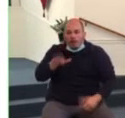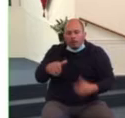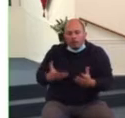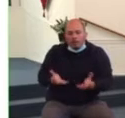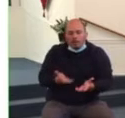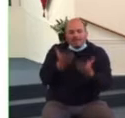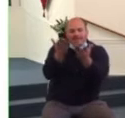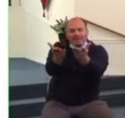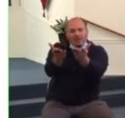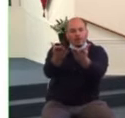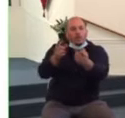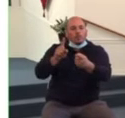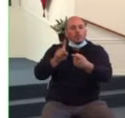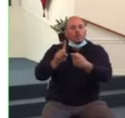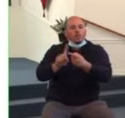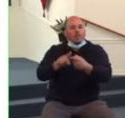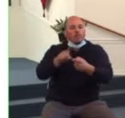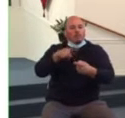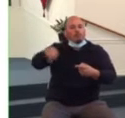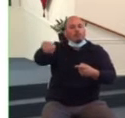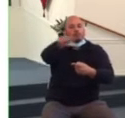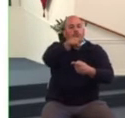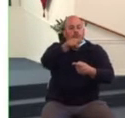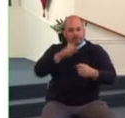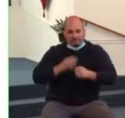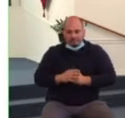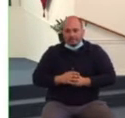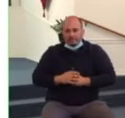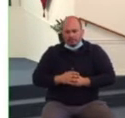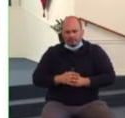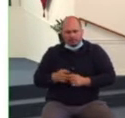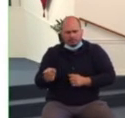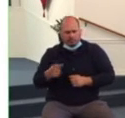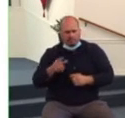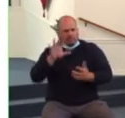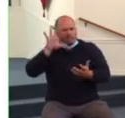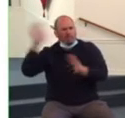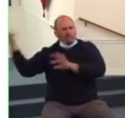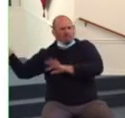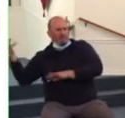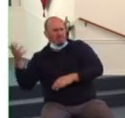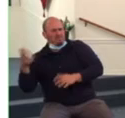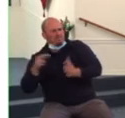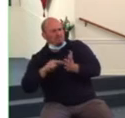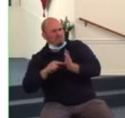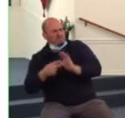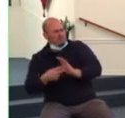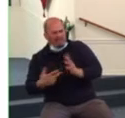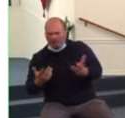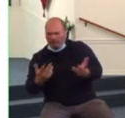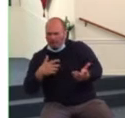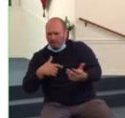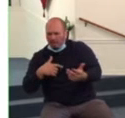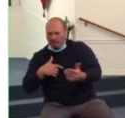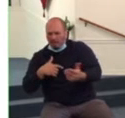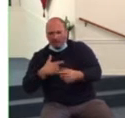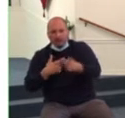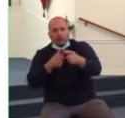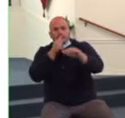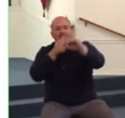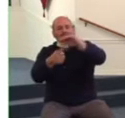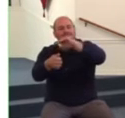But they did not understand what this meant. It was hidden from them so that they did not grasp it, and they were afraid to ask Him about